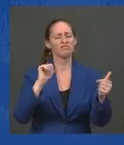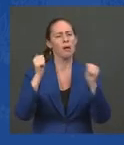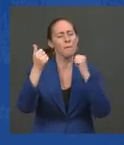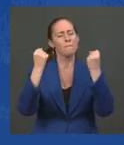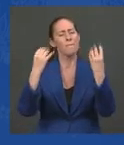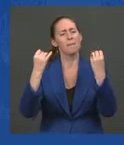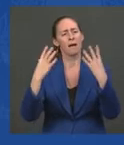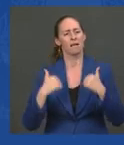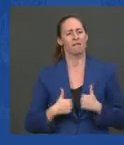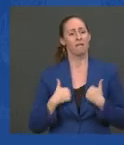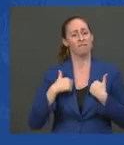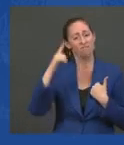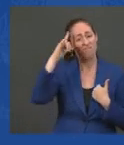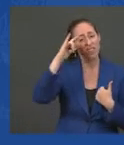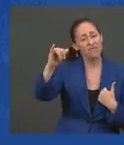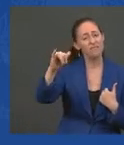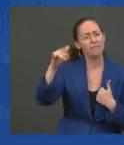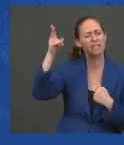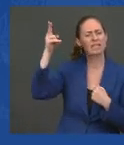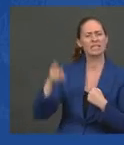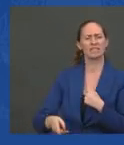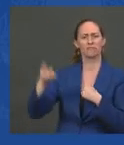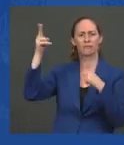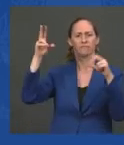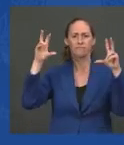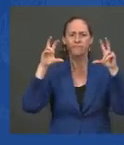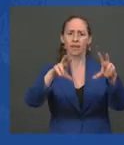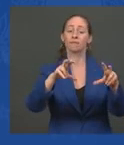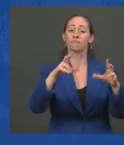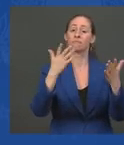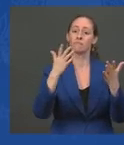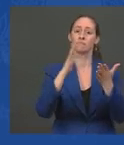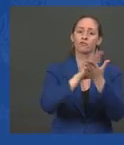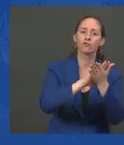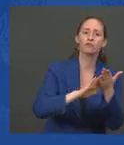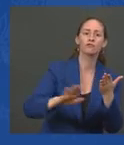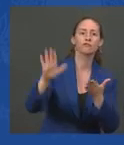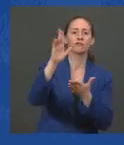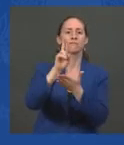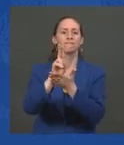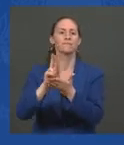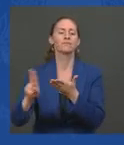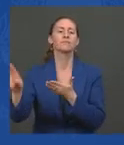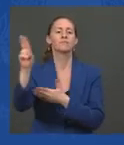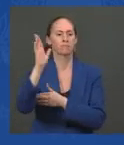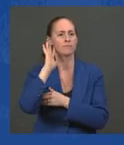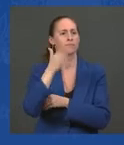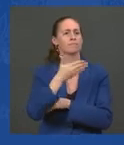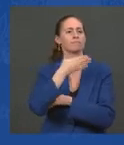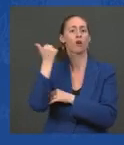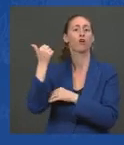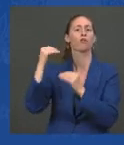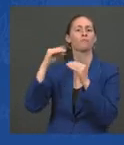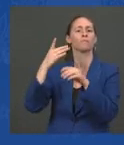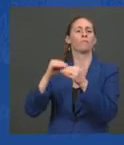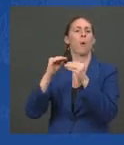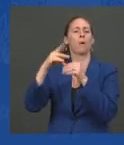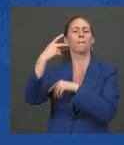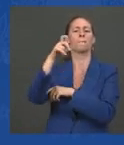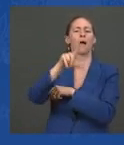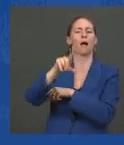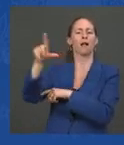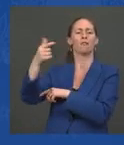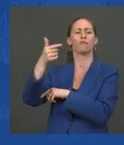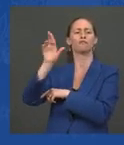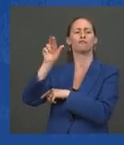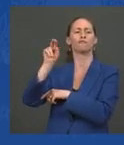historic investments in higher education, significantly increasing Pell Grants to help millions of black students and lower-income families